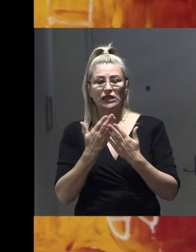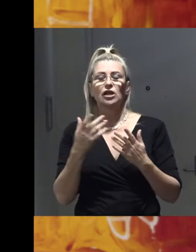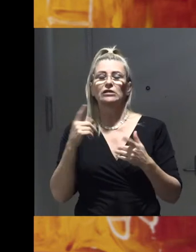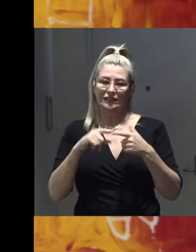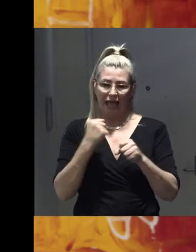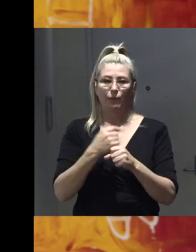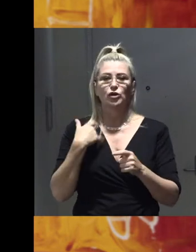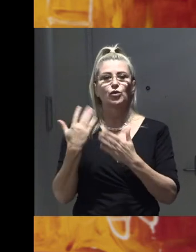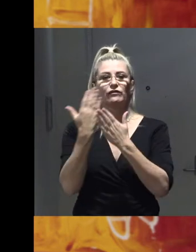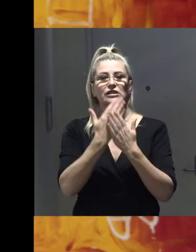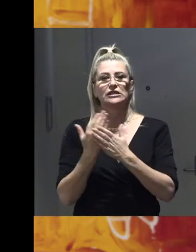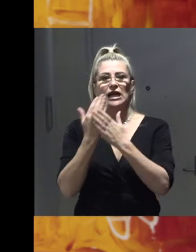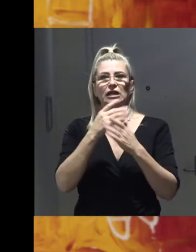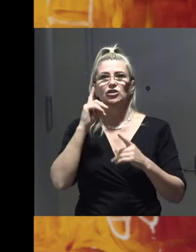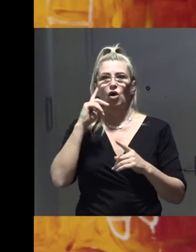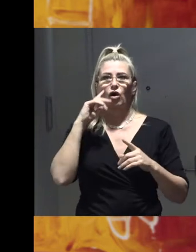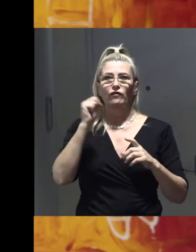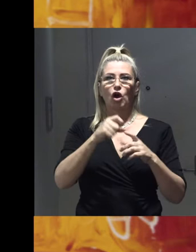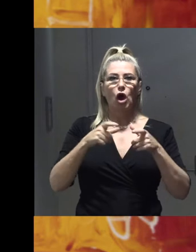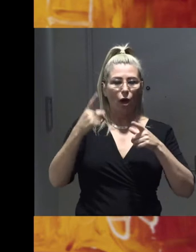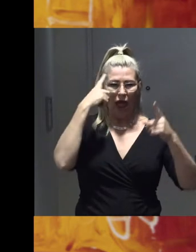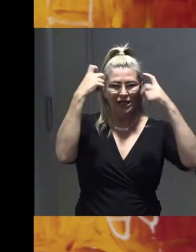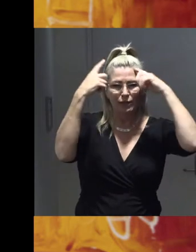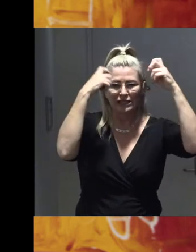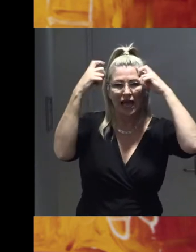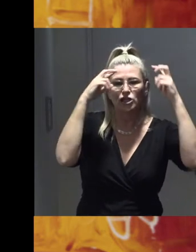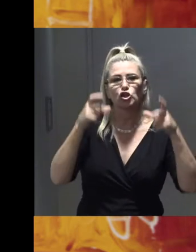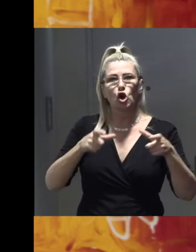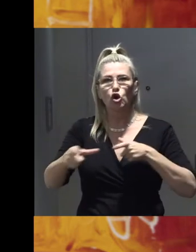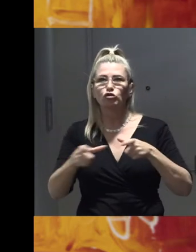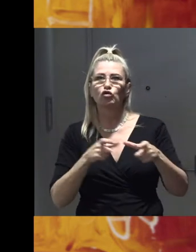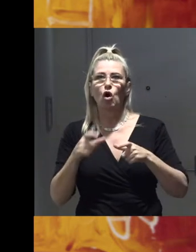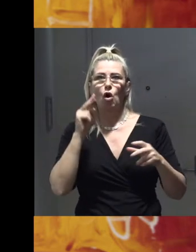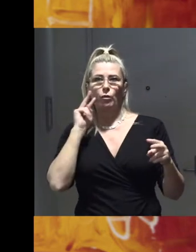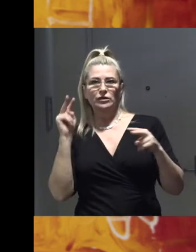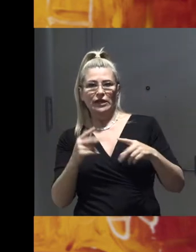we've studied expectations, perceived control, motivational conflicts.